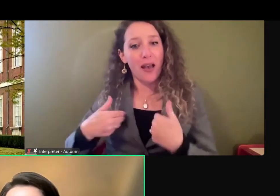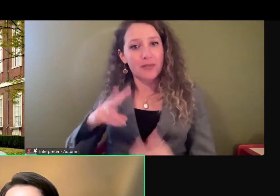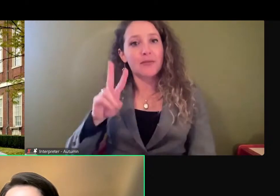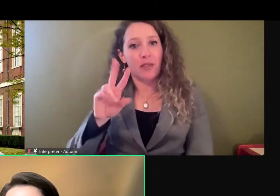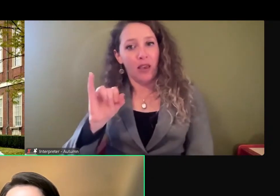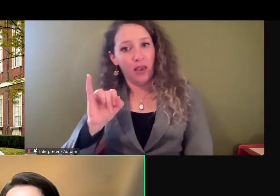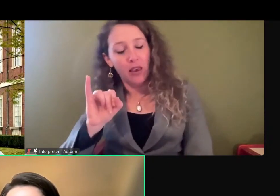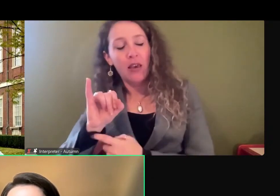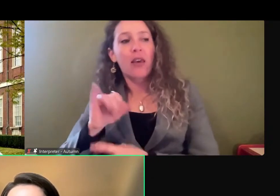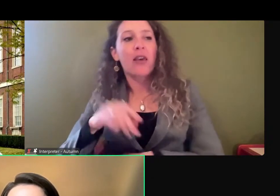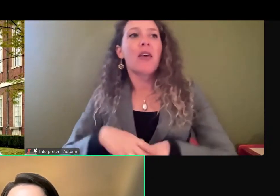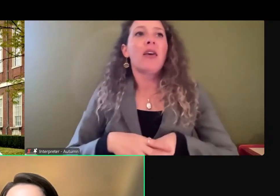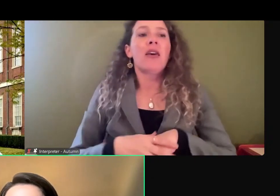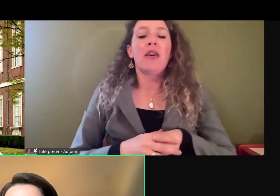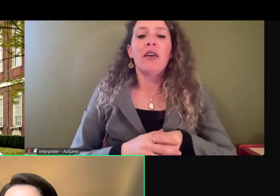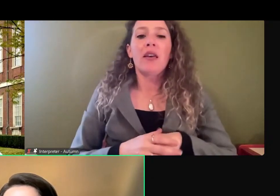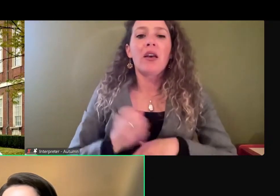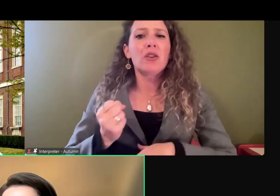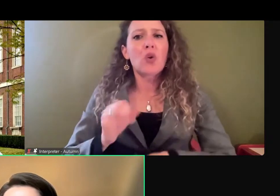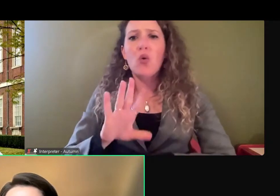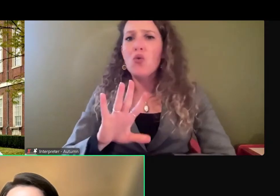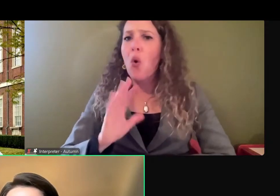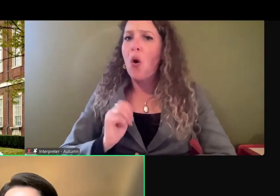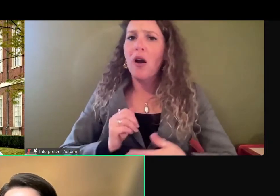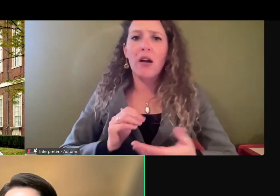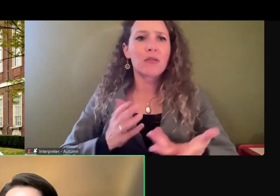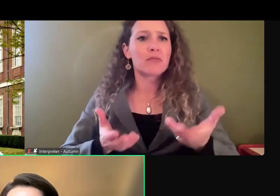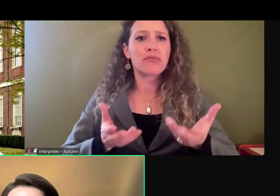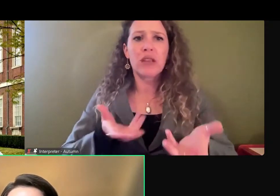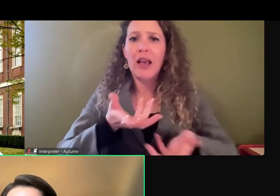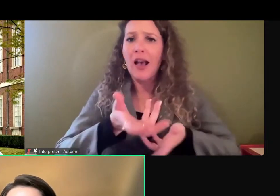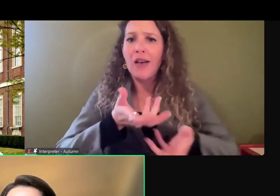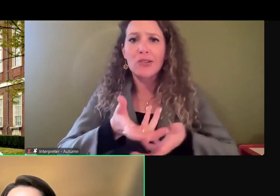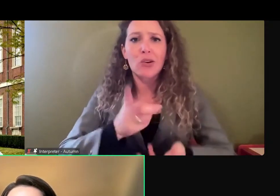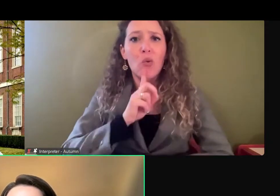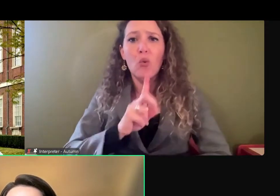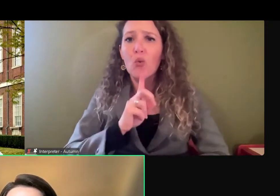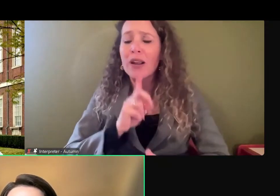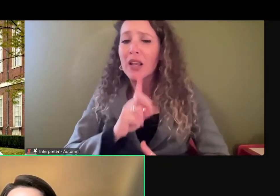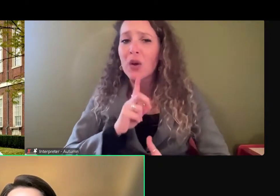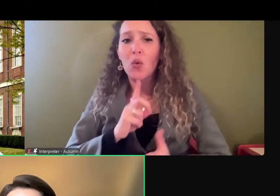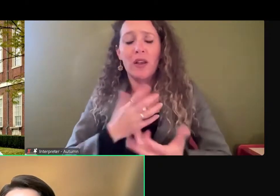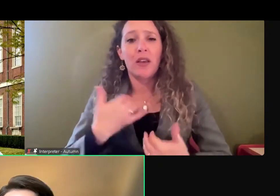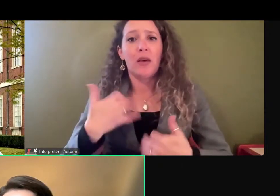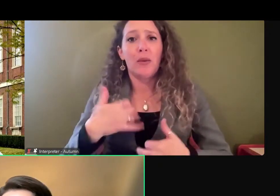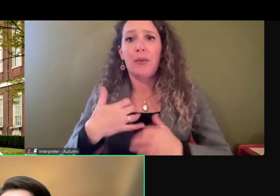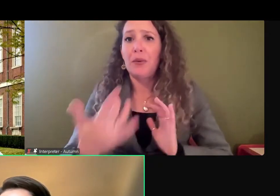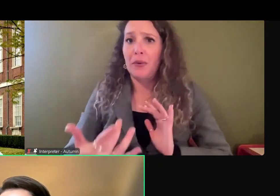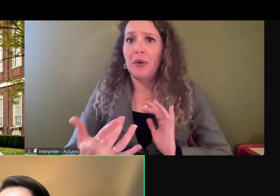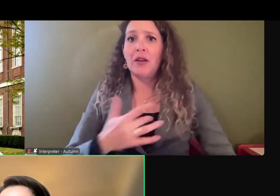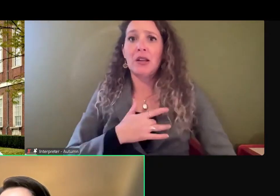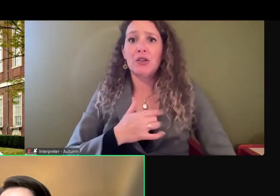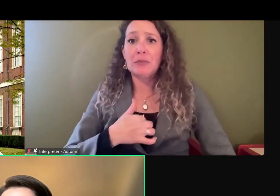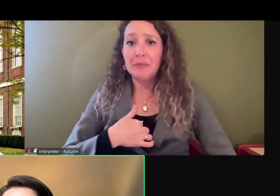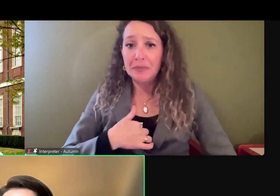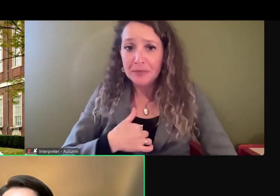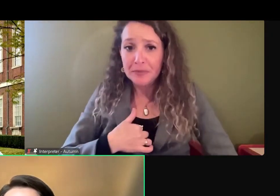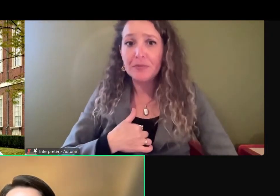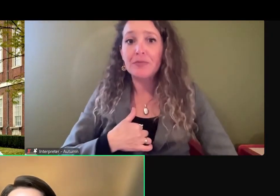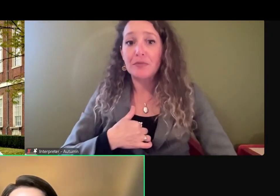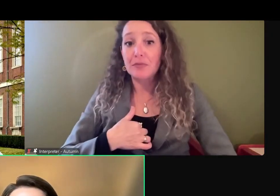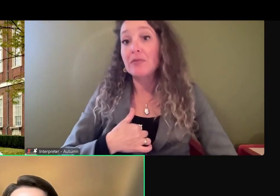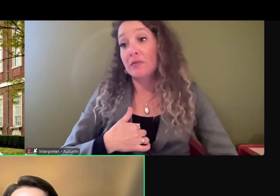talk really hit home for me, and I know it resonated deeply with many of our audience who had